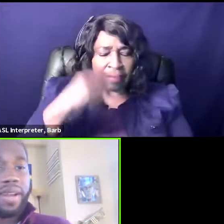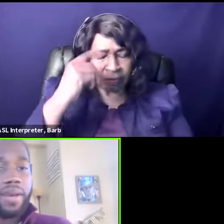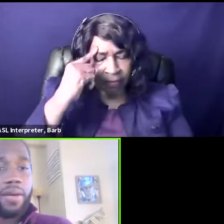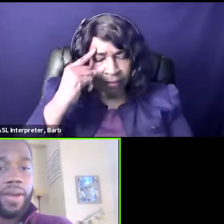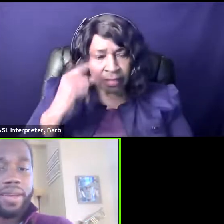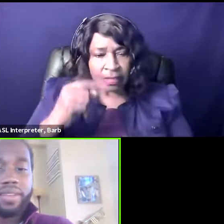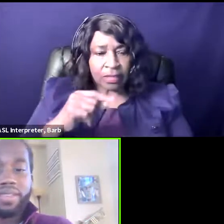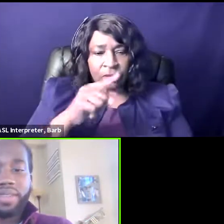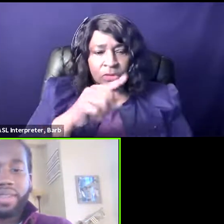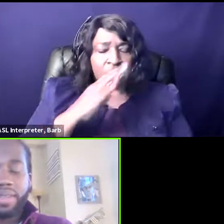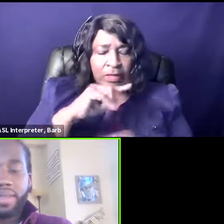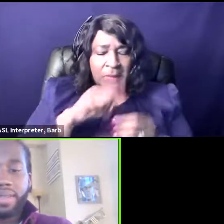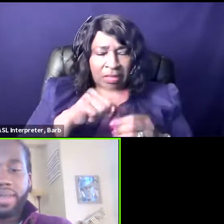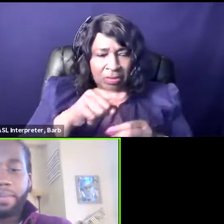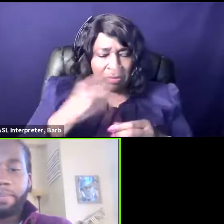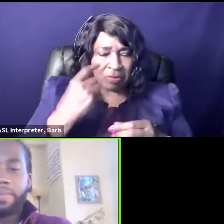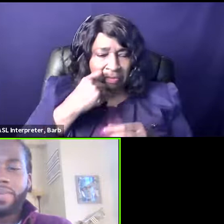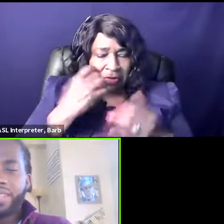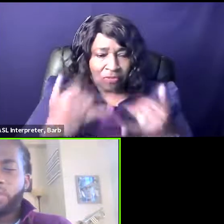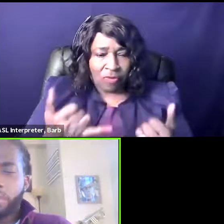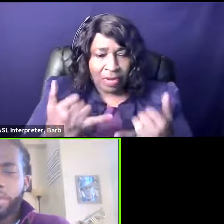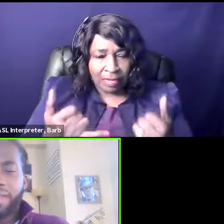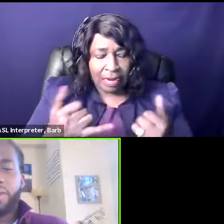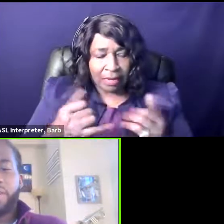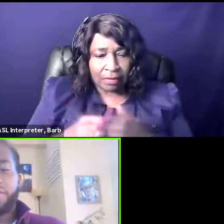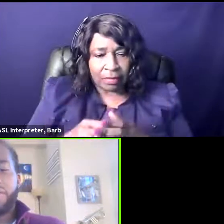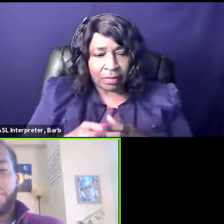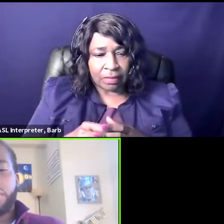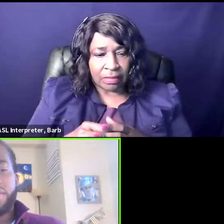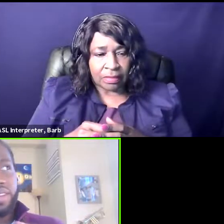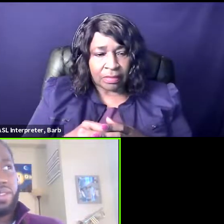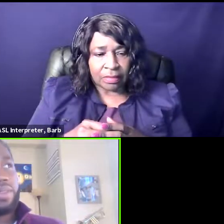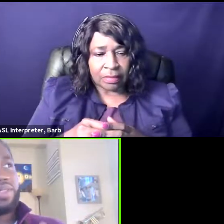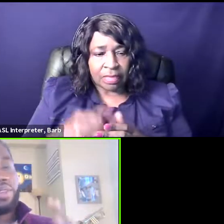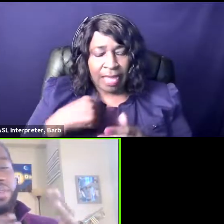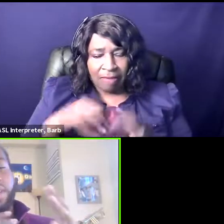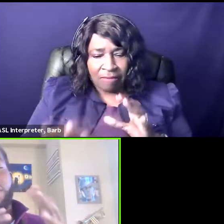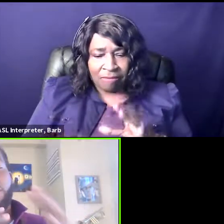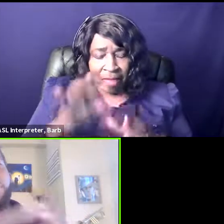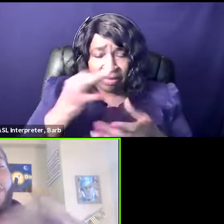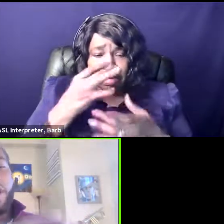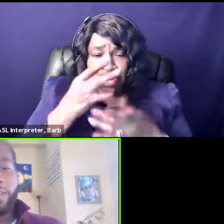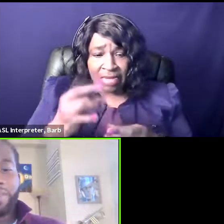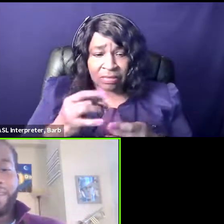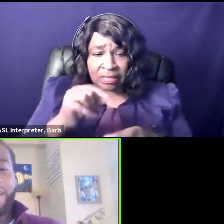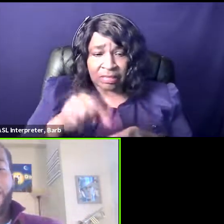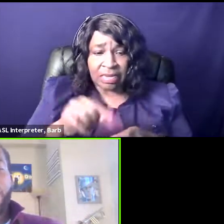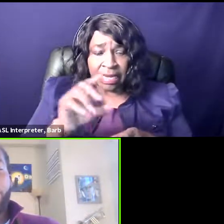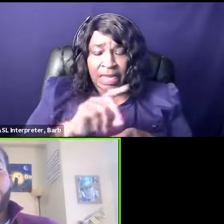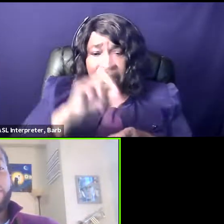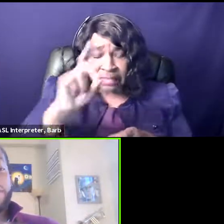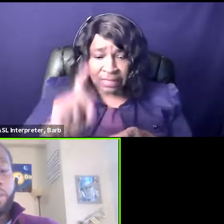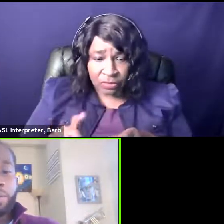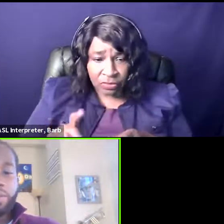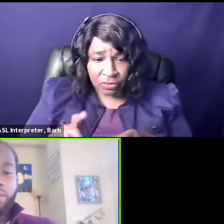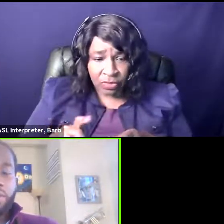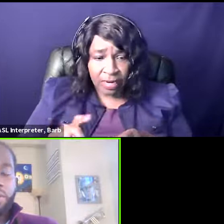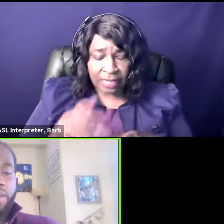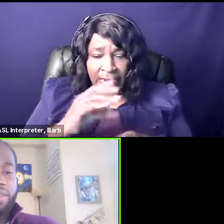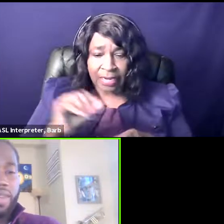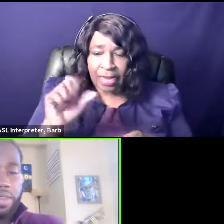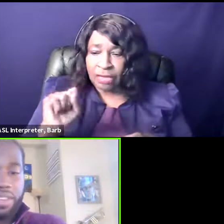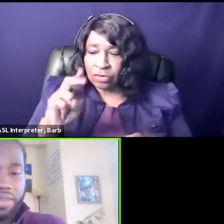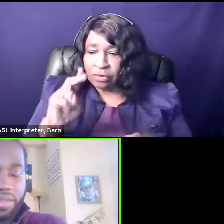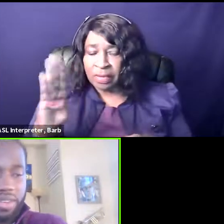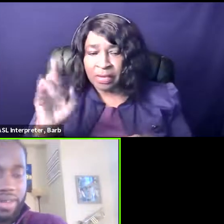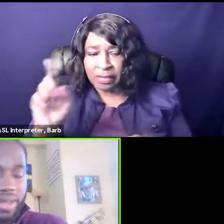talked about it right now, right? Just the I think one part that I found interesting was the discrepancy between Detroit proper and the suburbs, right, with